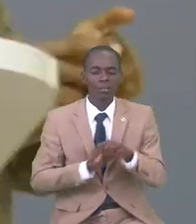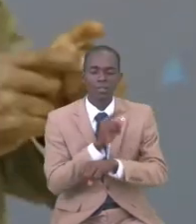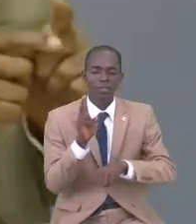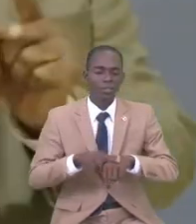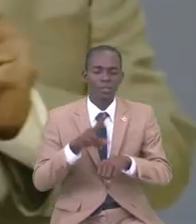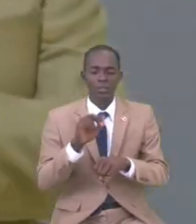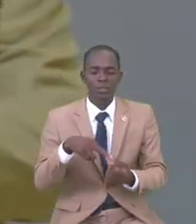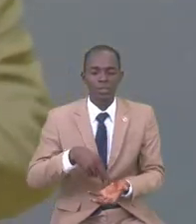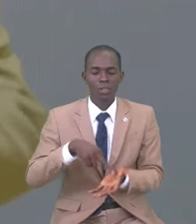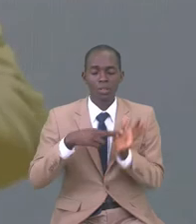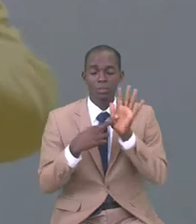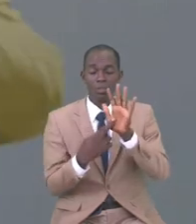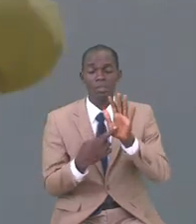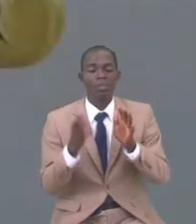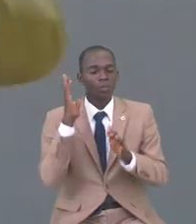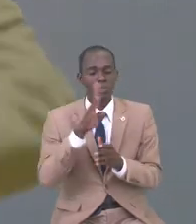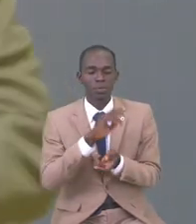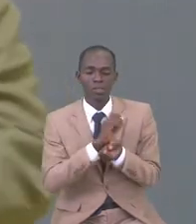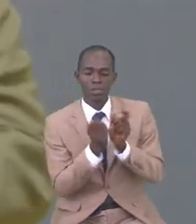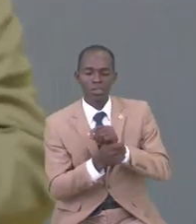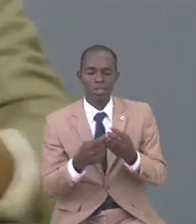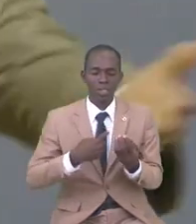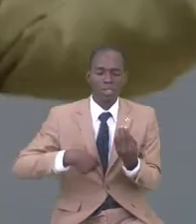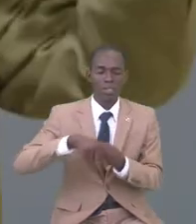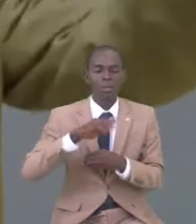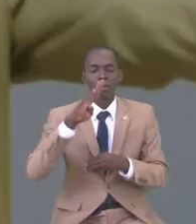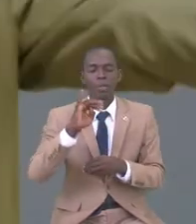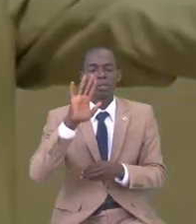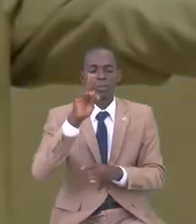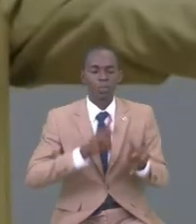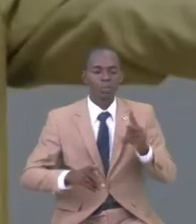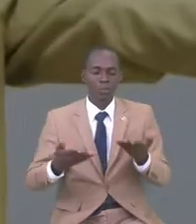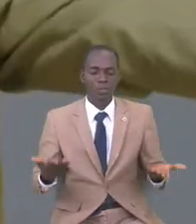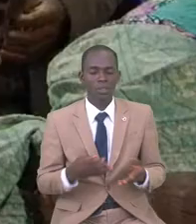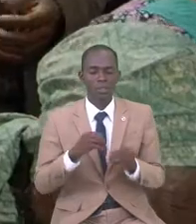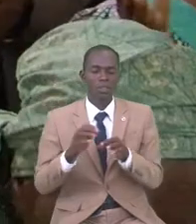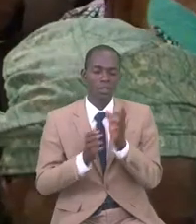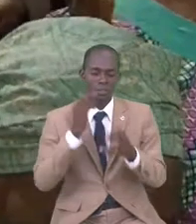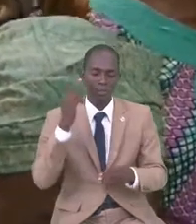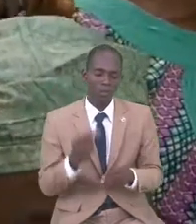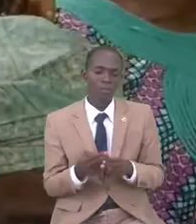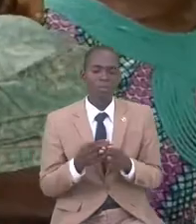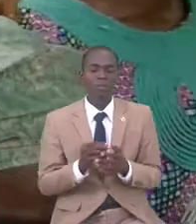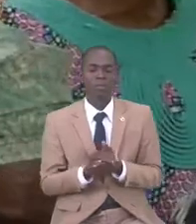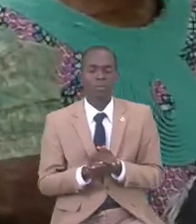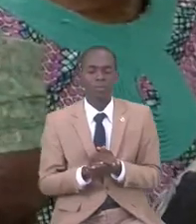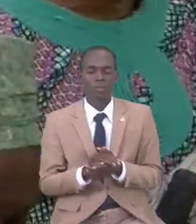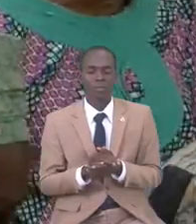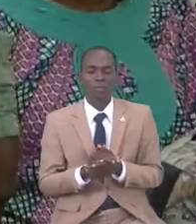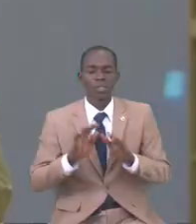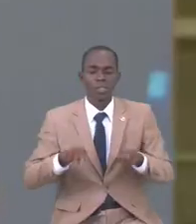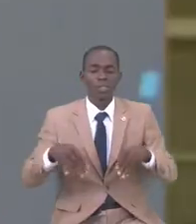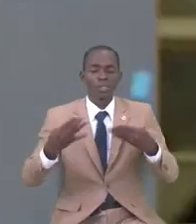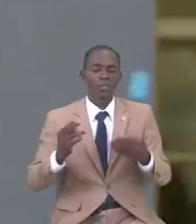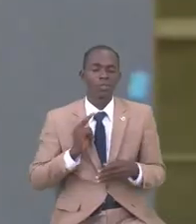represented will be turned around by your people here in Jesus' name. Give